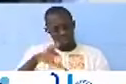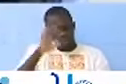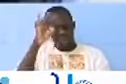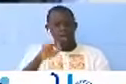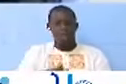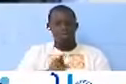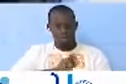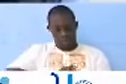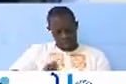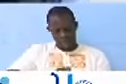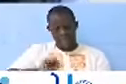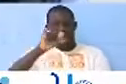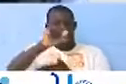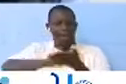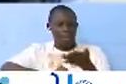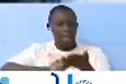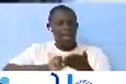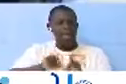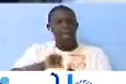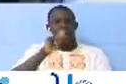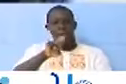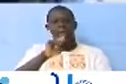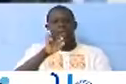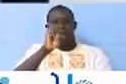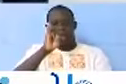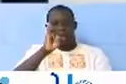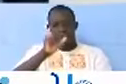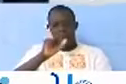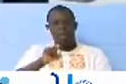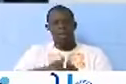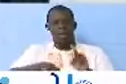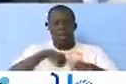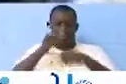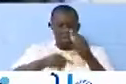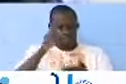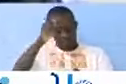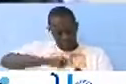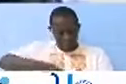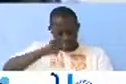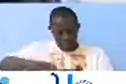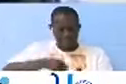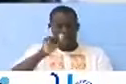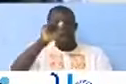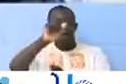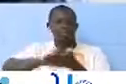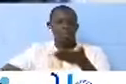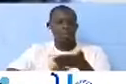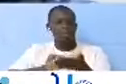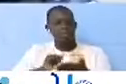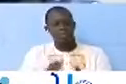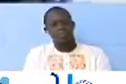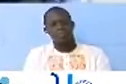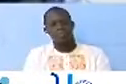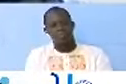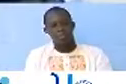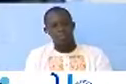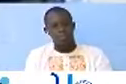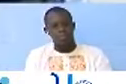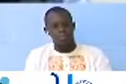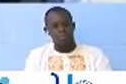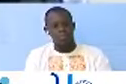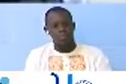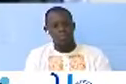an application to the NIA. Aldemaro kamu nga safe? After writing that application, mo marena daw marena